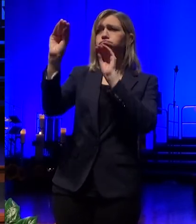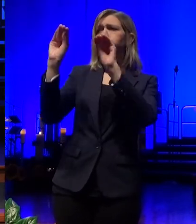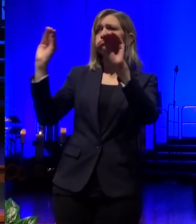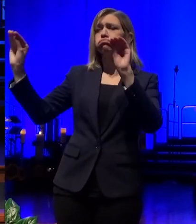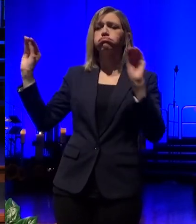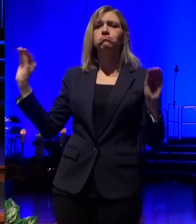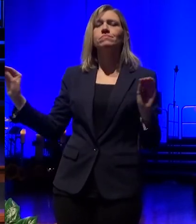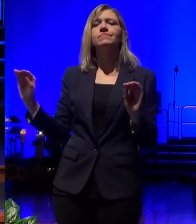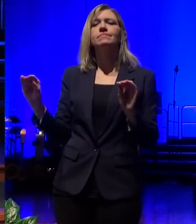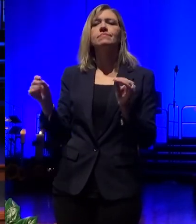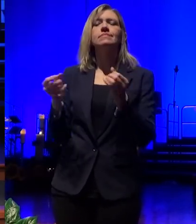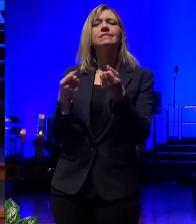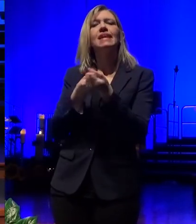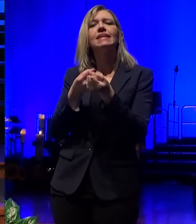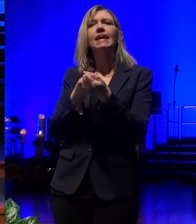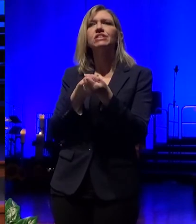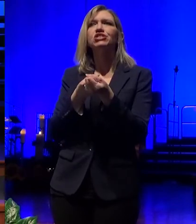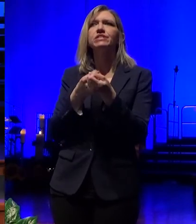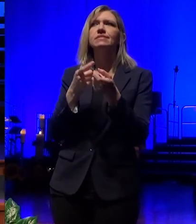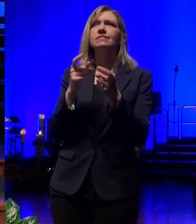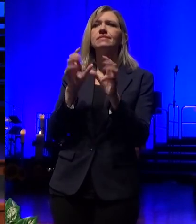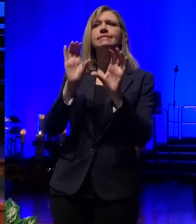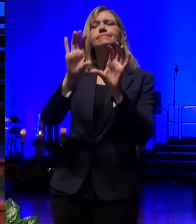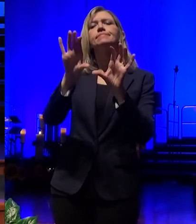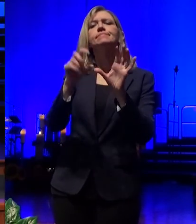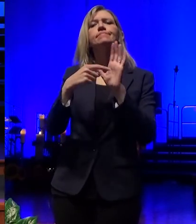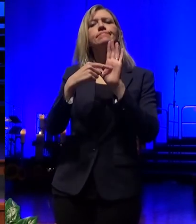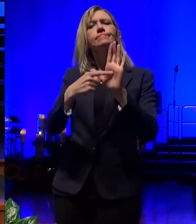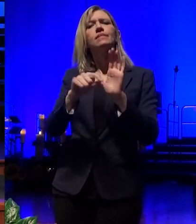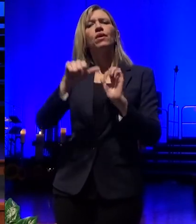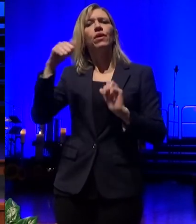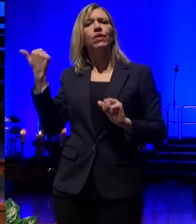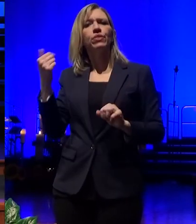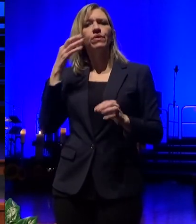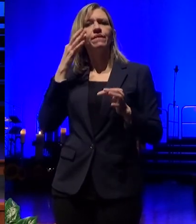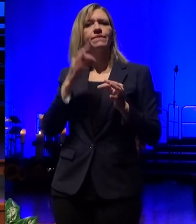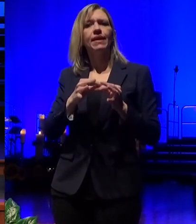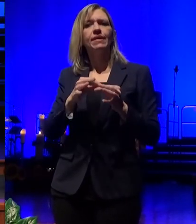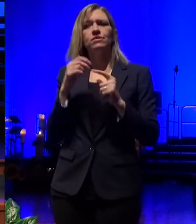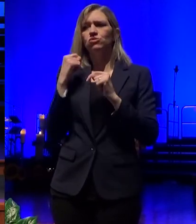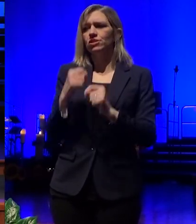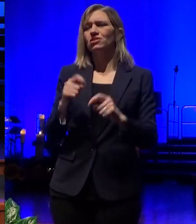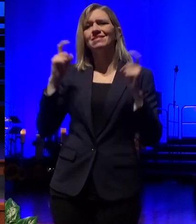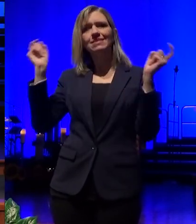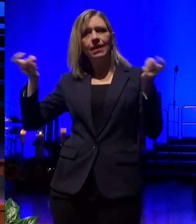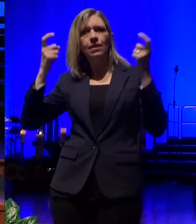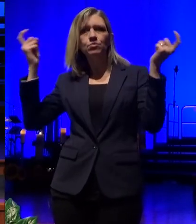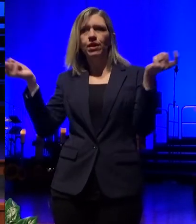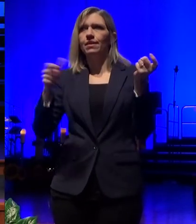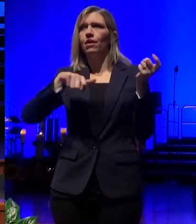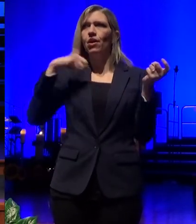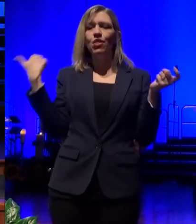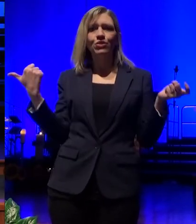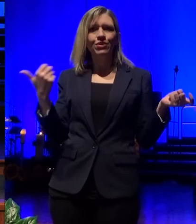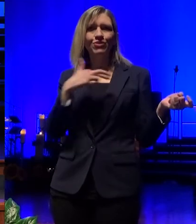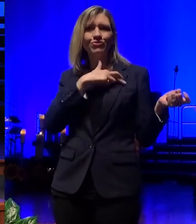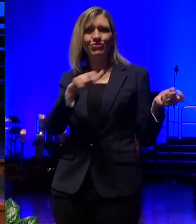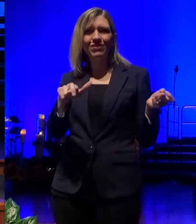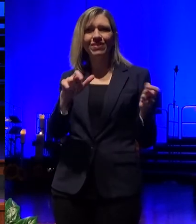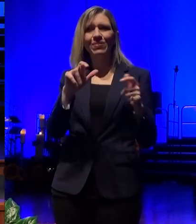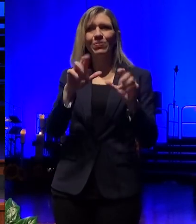of dedications to other faith traditions, the celebrating of other faiths in the world,